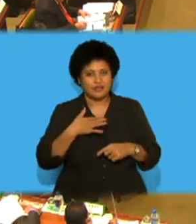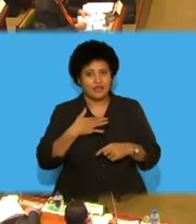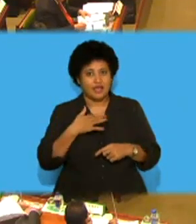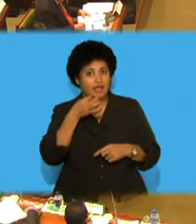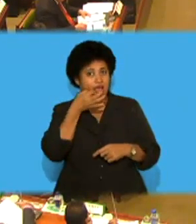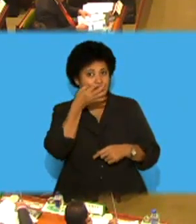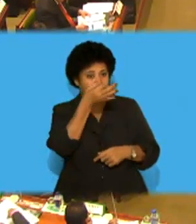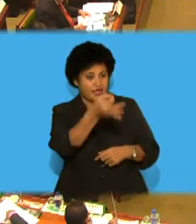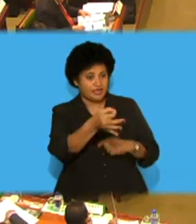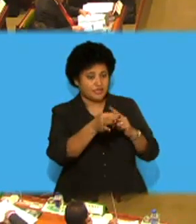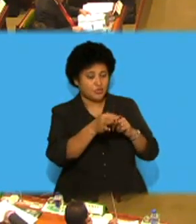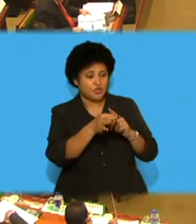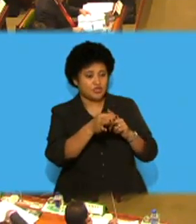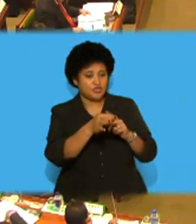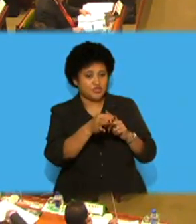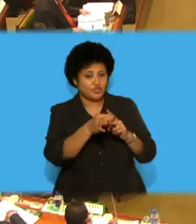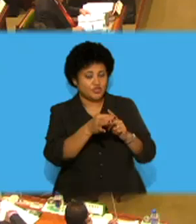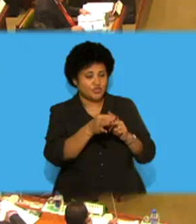the